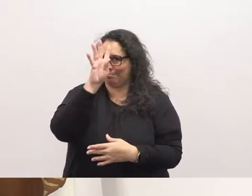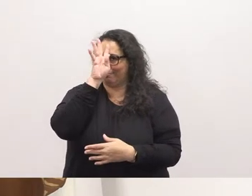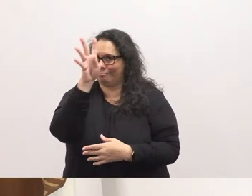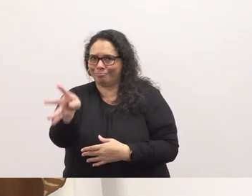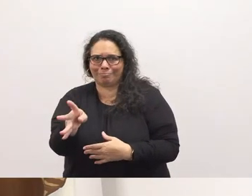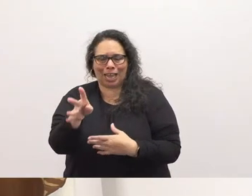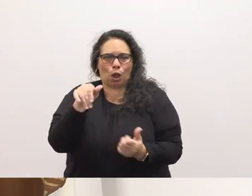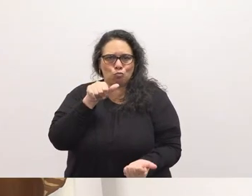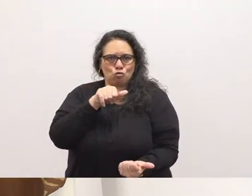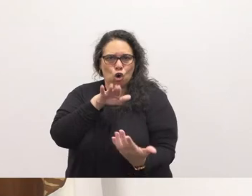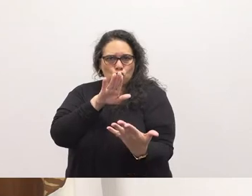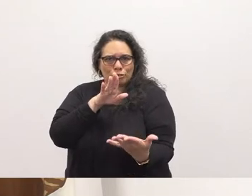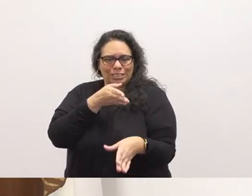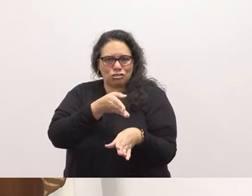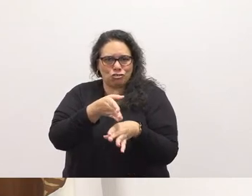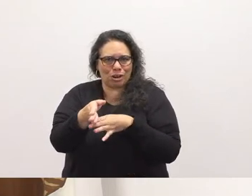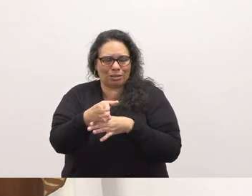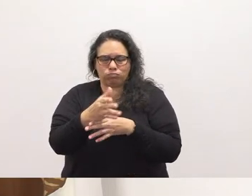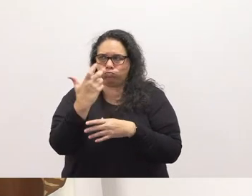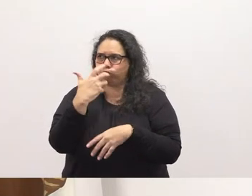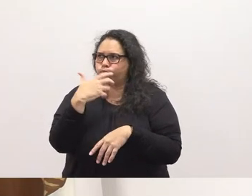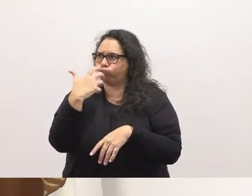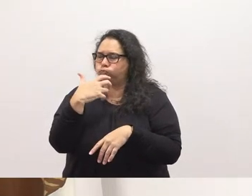your career and being